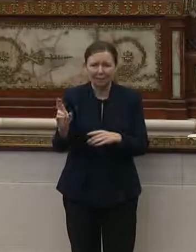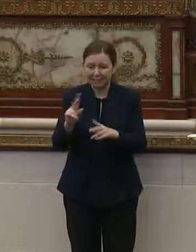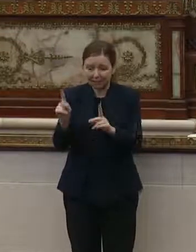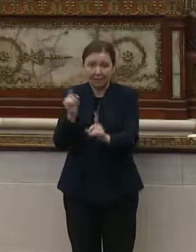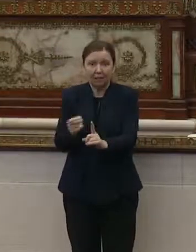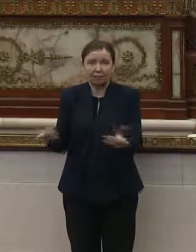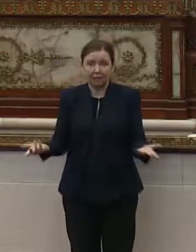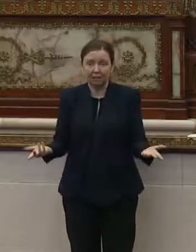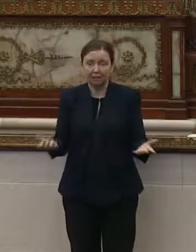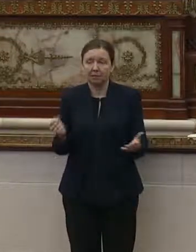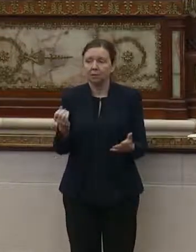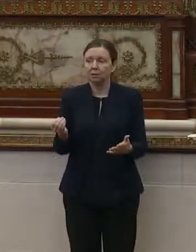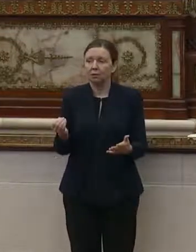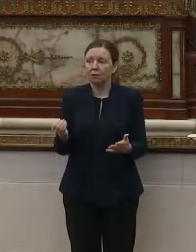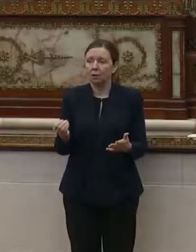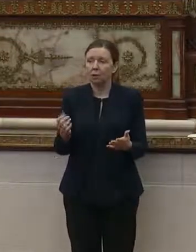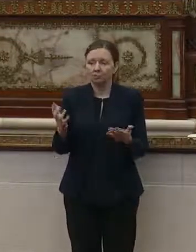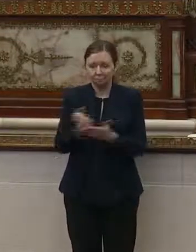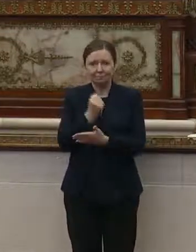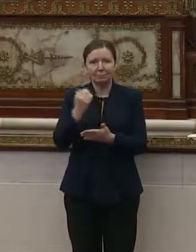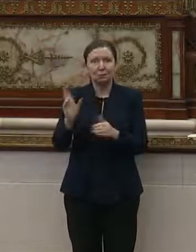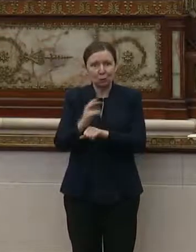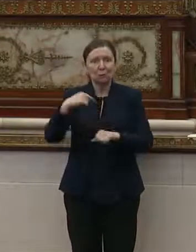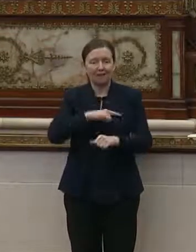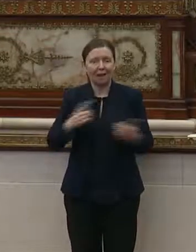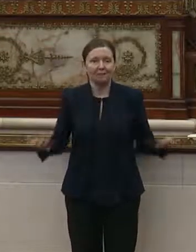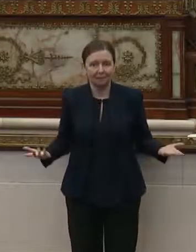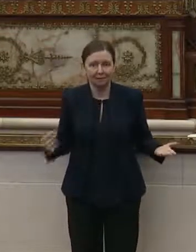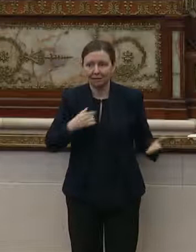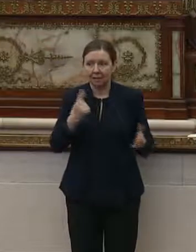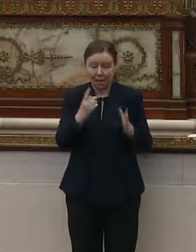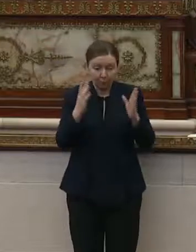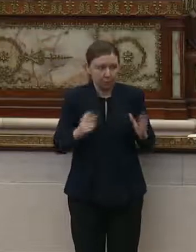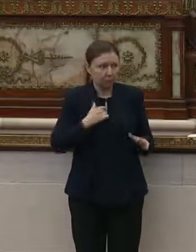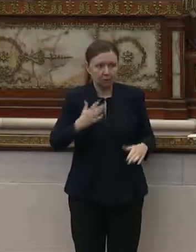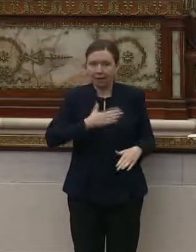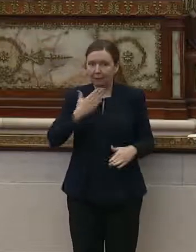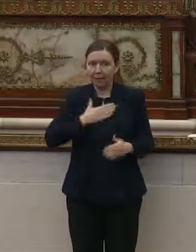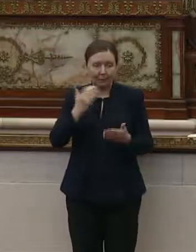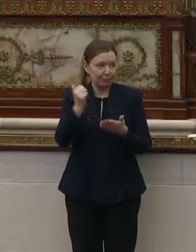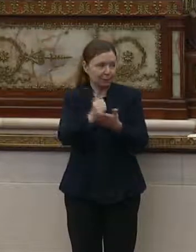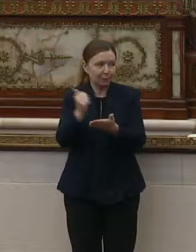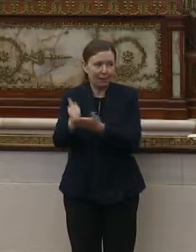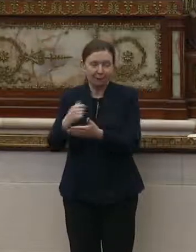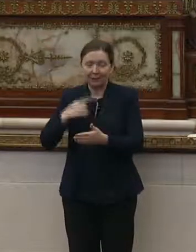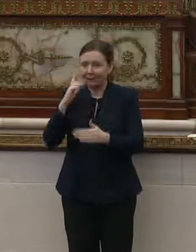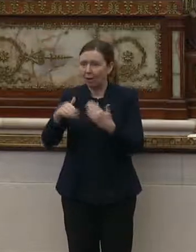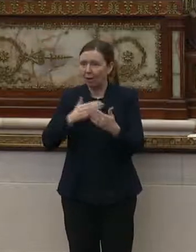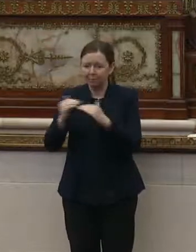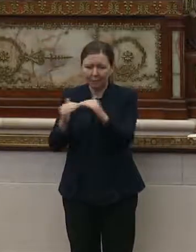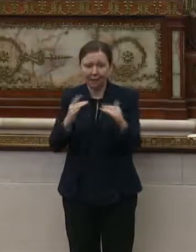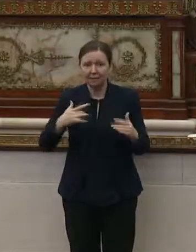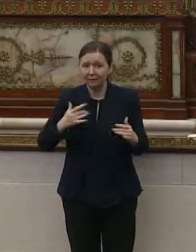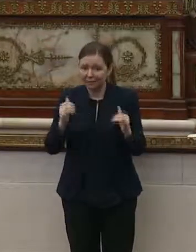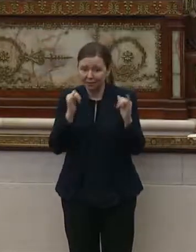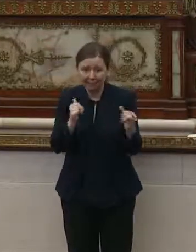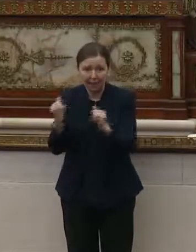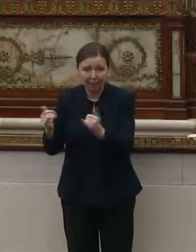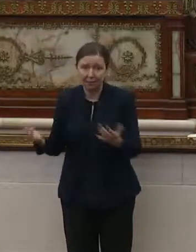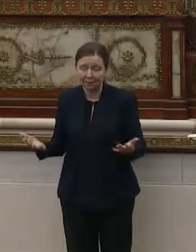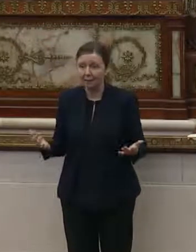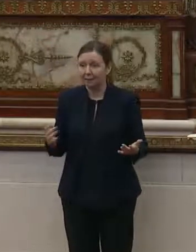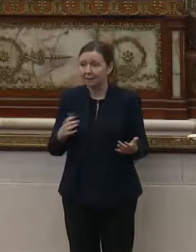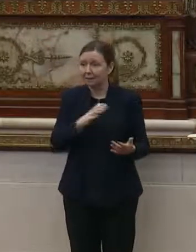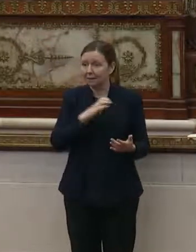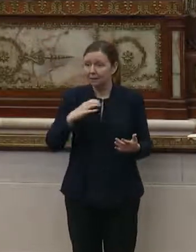thing. And so tap into us. I'm one person. I'd be happy to help you any way I can. I think all my colleagues feel the same way. I heard Council